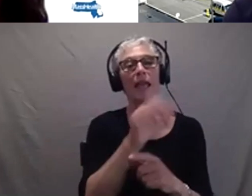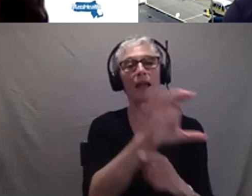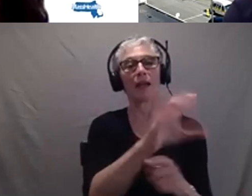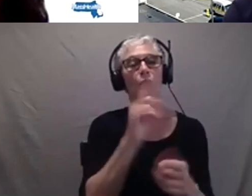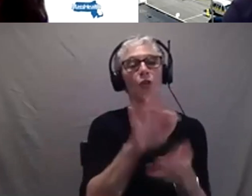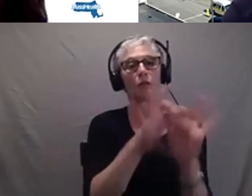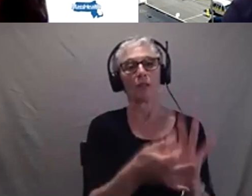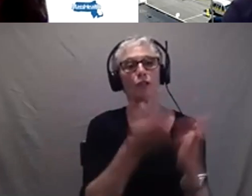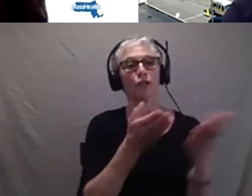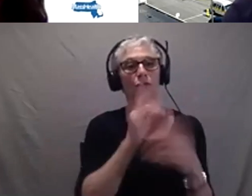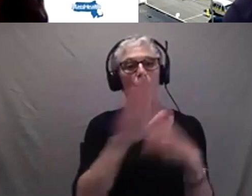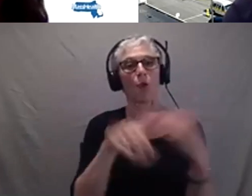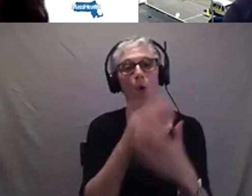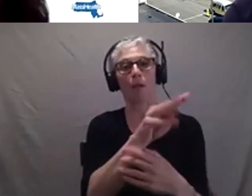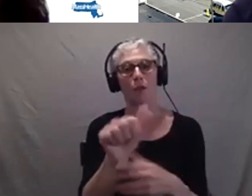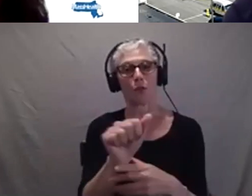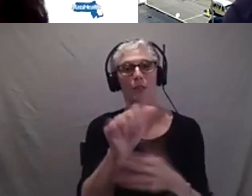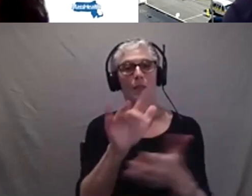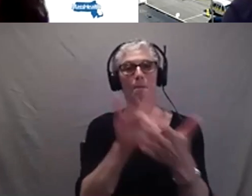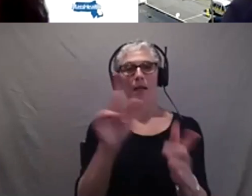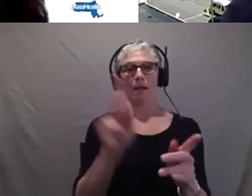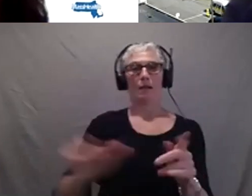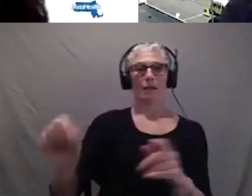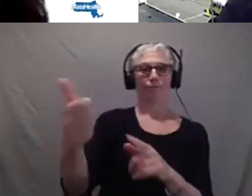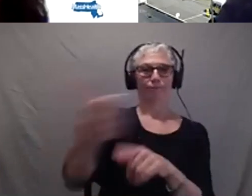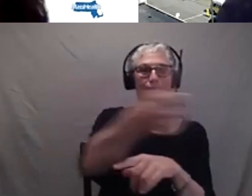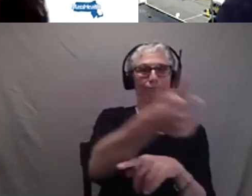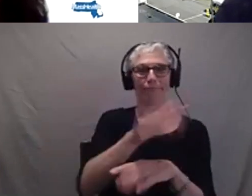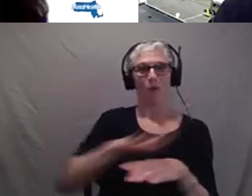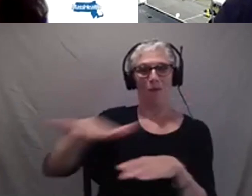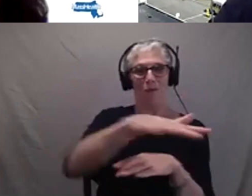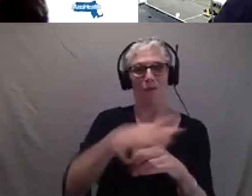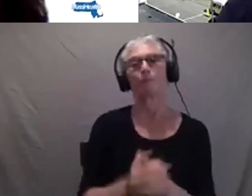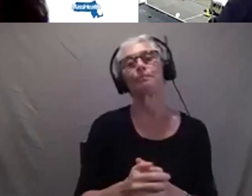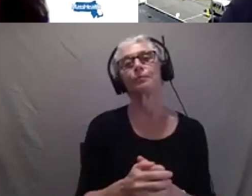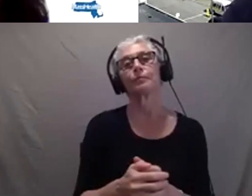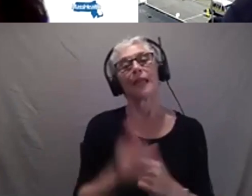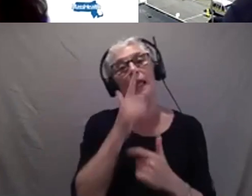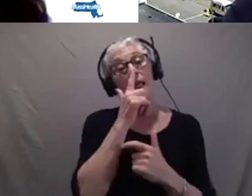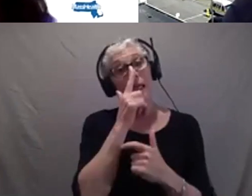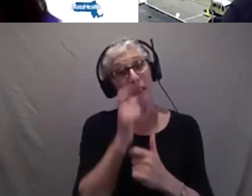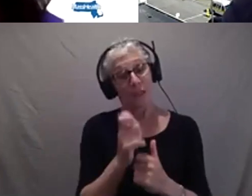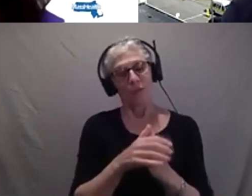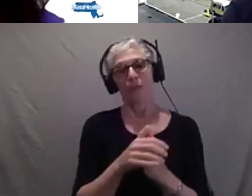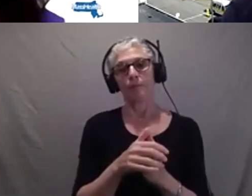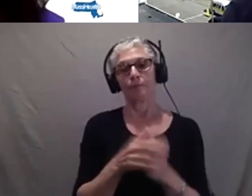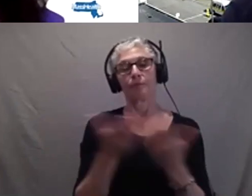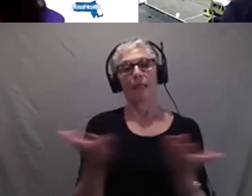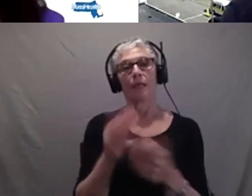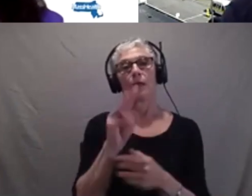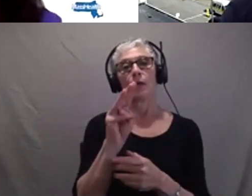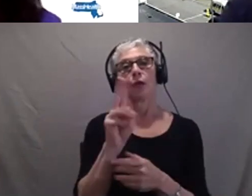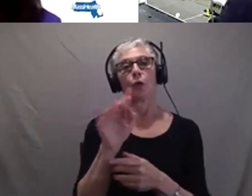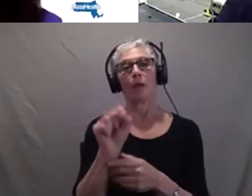translation services for all of the Massachusetts Medicaid publications. It's interesting to note that at UMass Medical School and